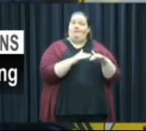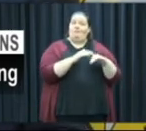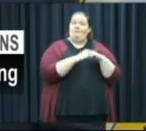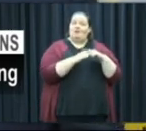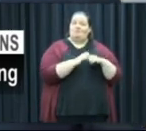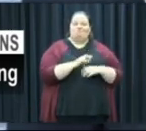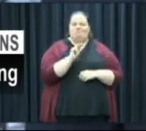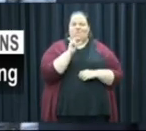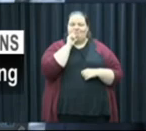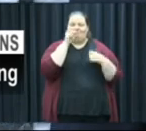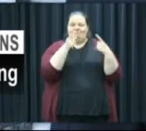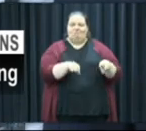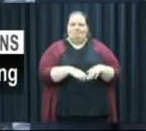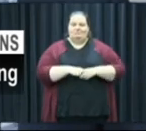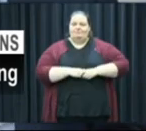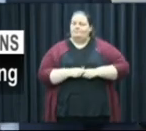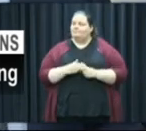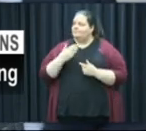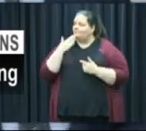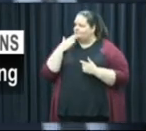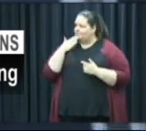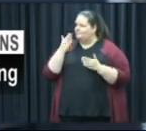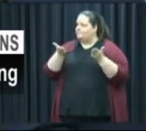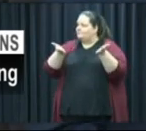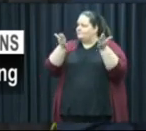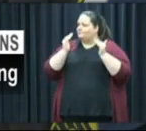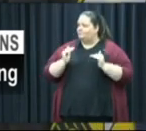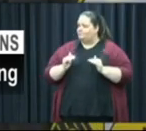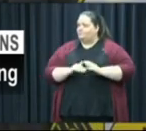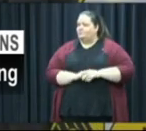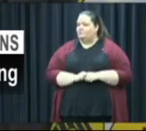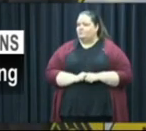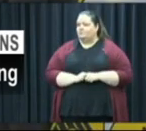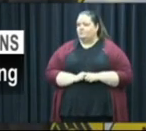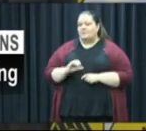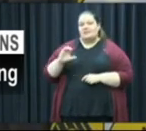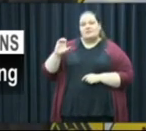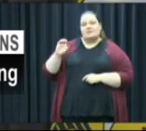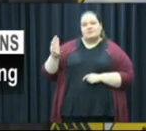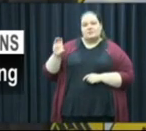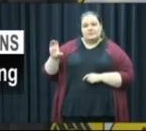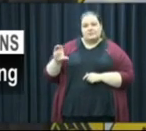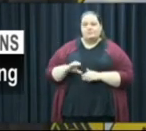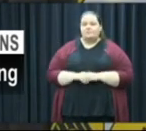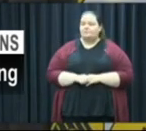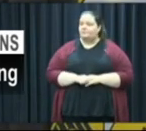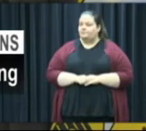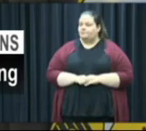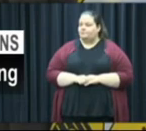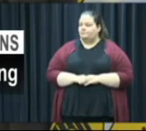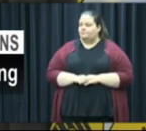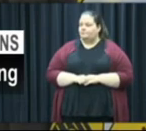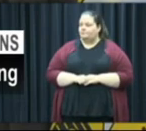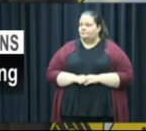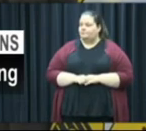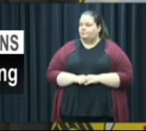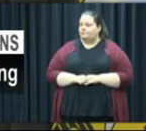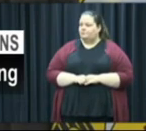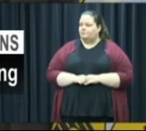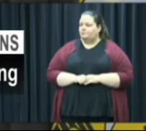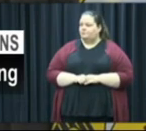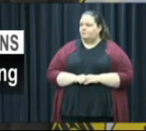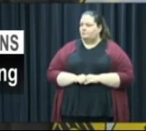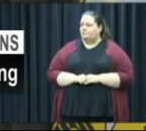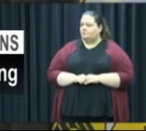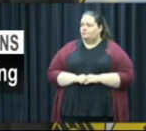Thank you, Premier. Thank you, Mr. Hatchard. Adil Ibrahim, CBC. Thank you. This is a question for